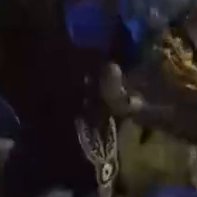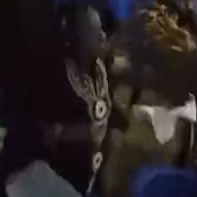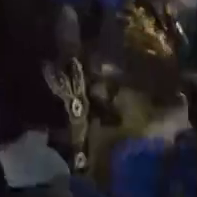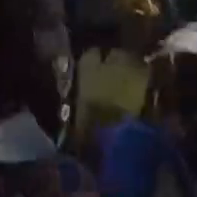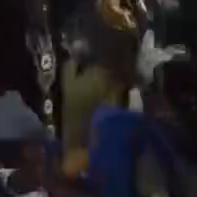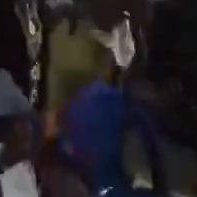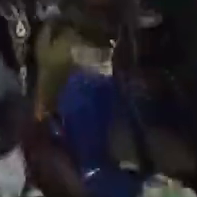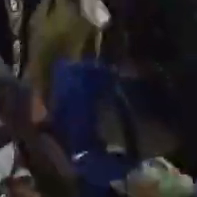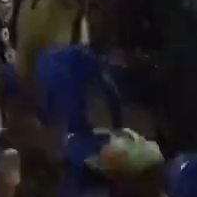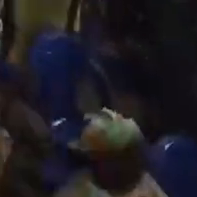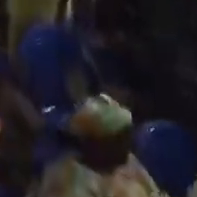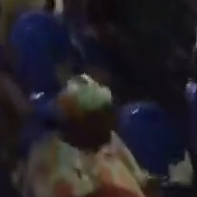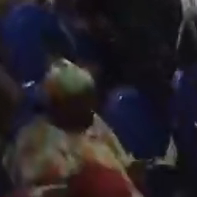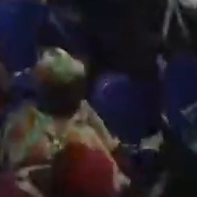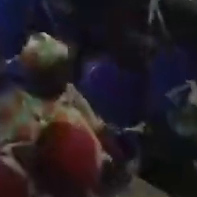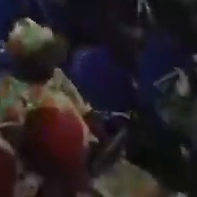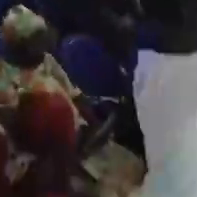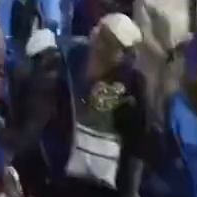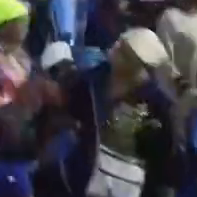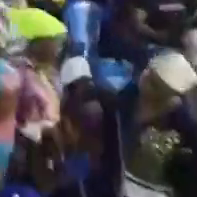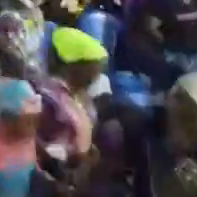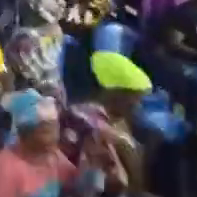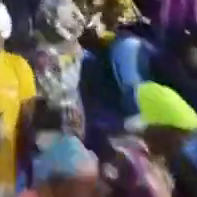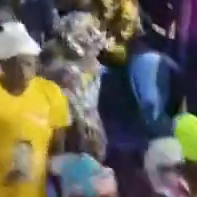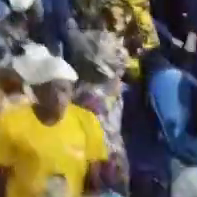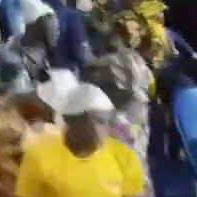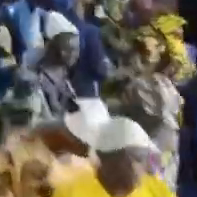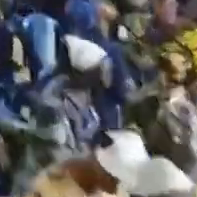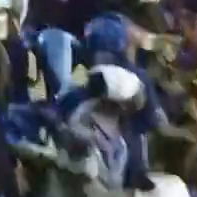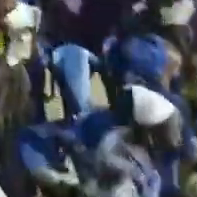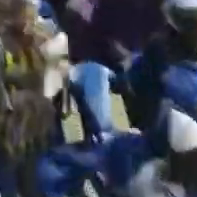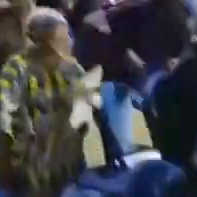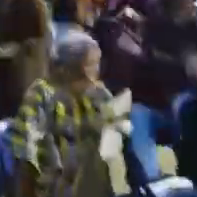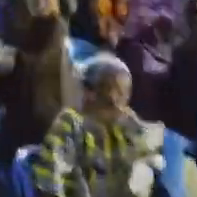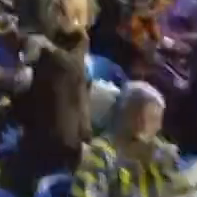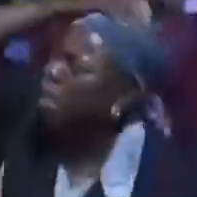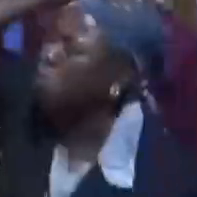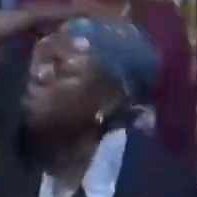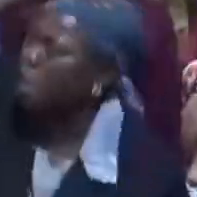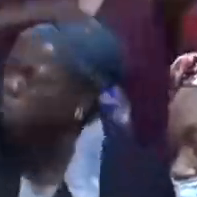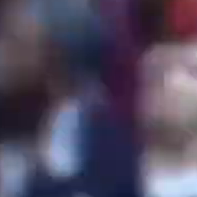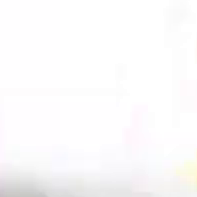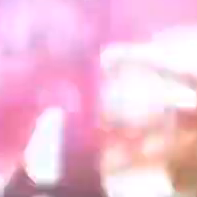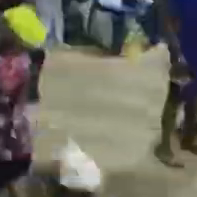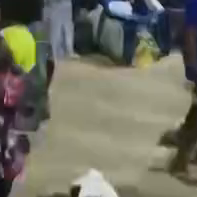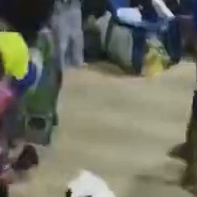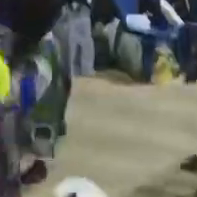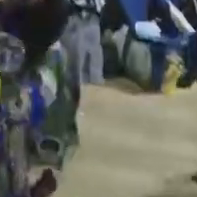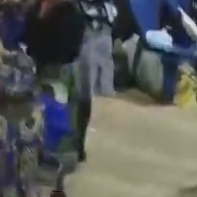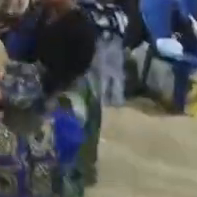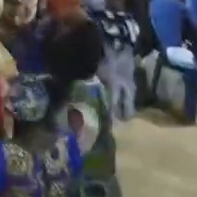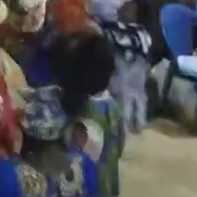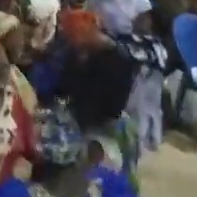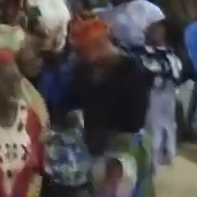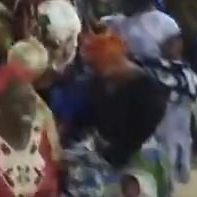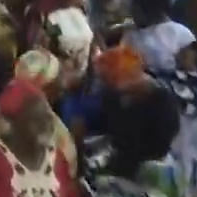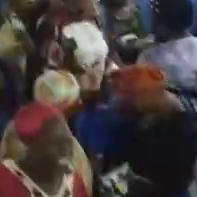fe la yare ri fe lo ko rere ipe kale nu ise iwo san aluya awon to ti wa lo